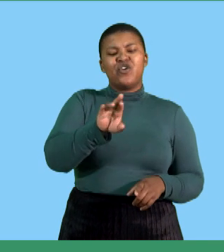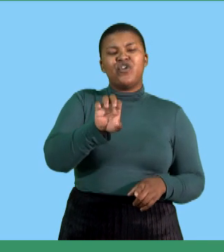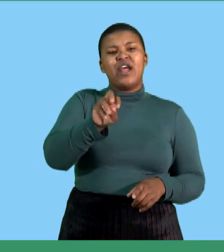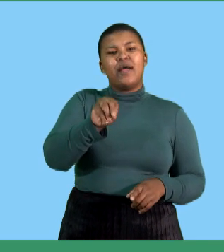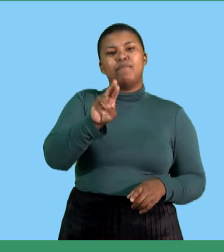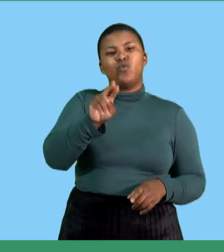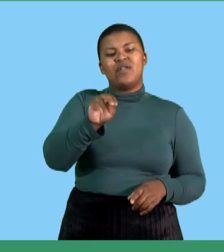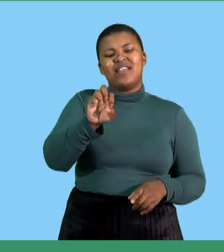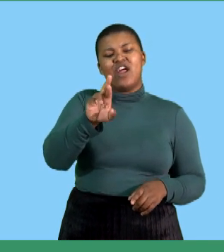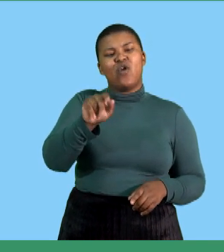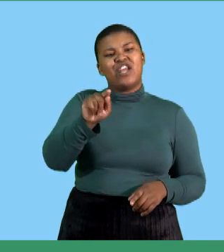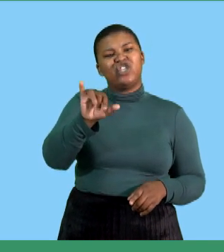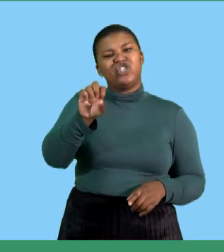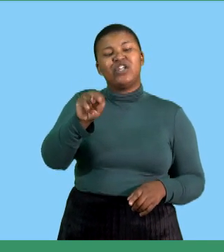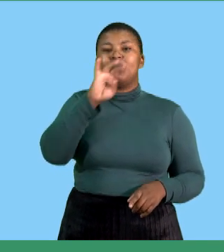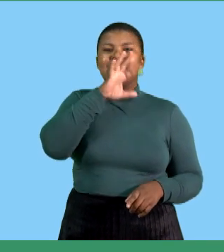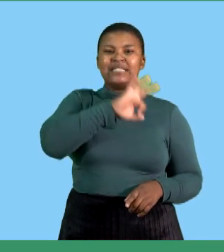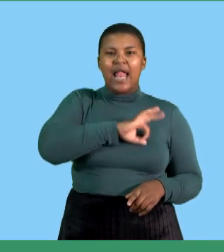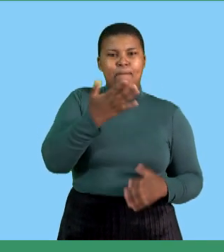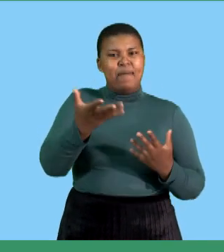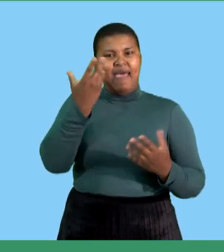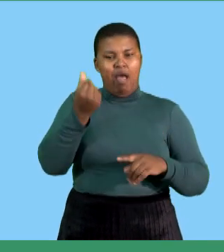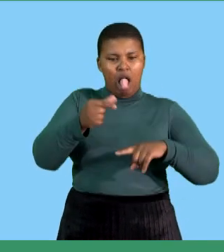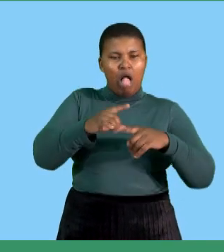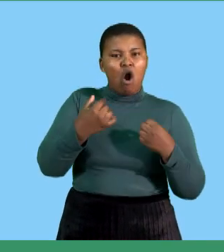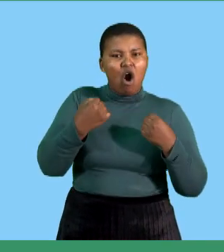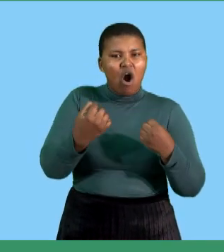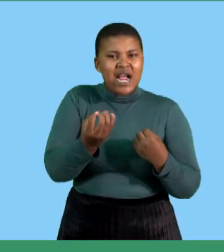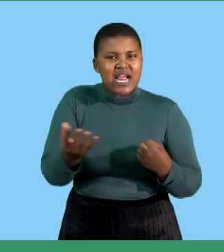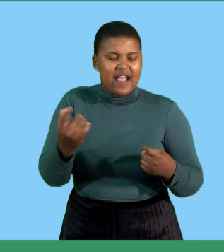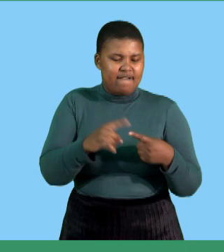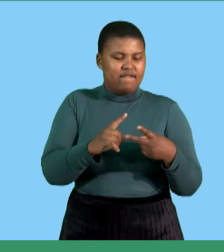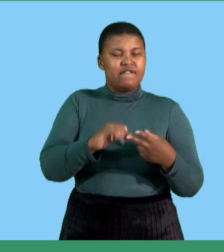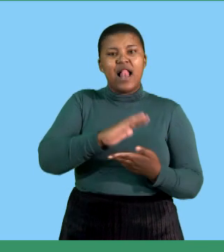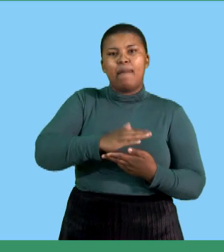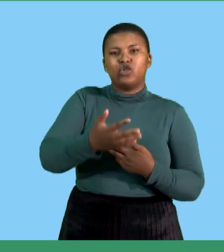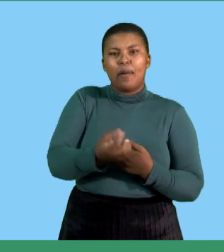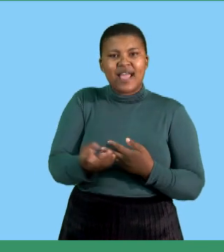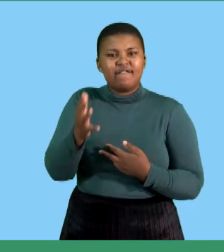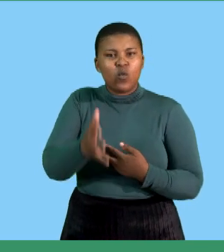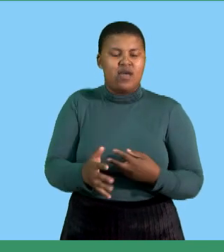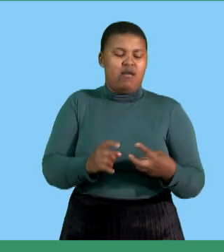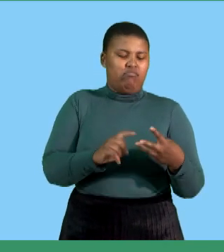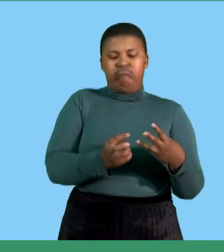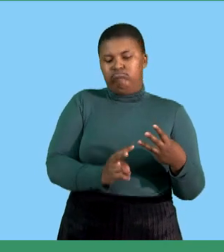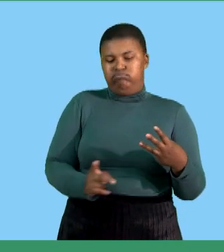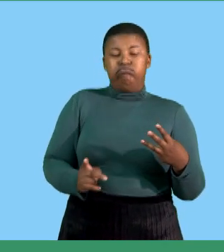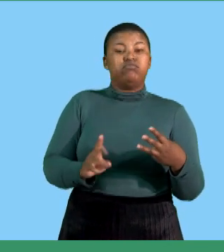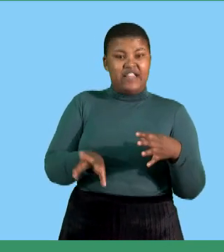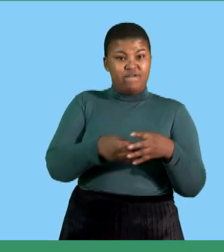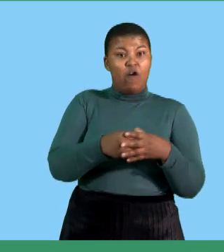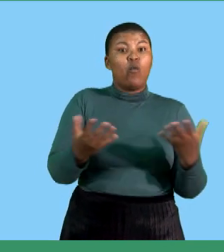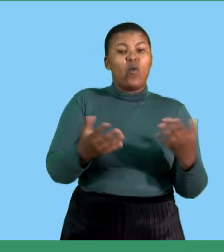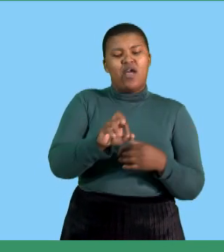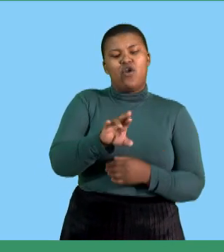remuneration. If maybe there's going to be fringe benefits as well, maybe car allowance, maybe laptops that you're going to give them, maybe it all falls under